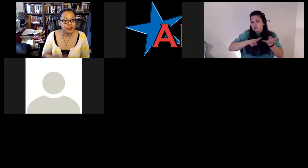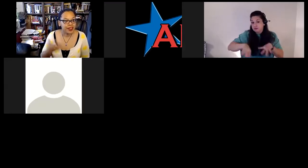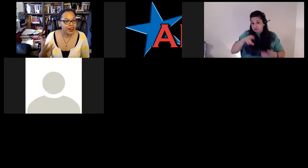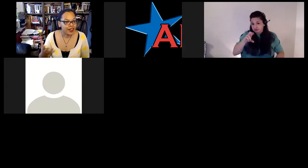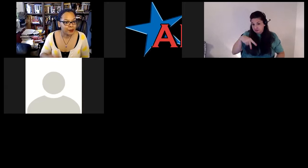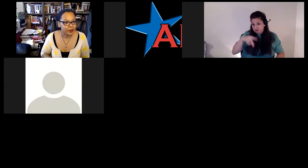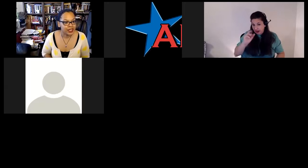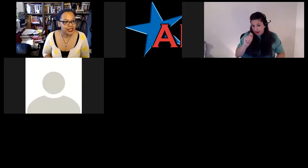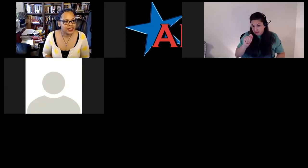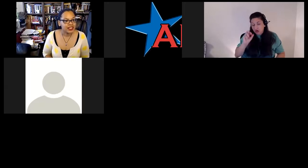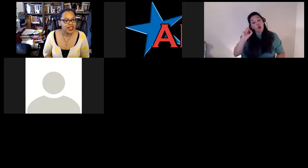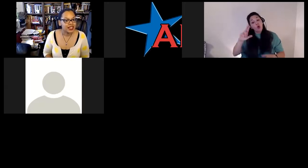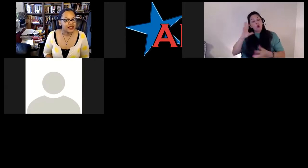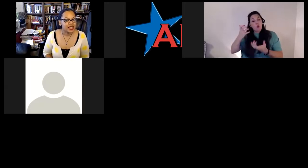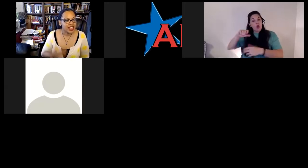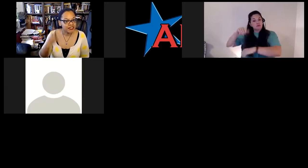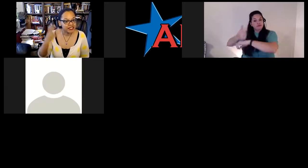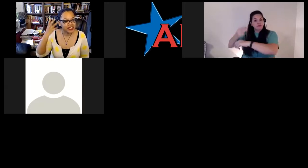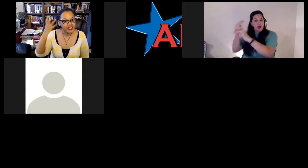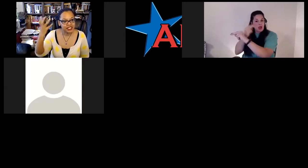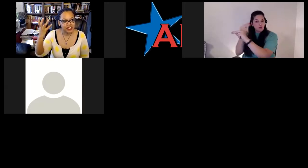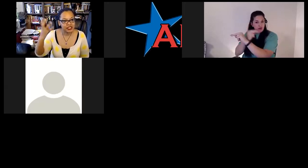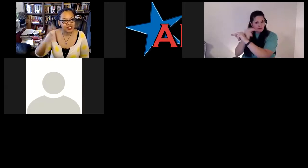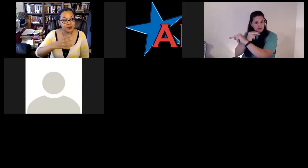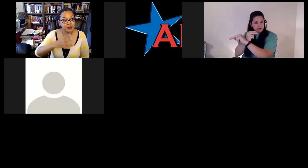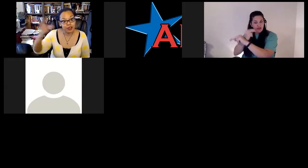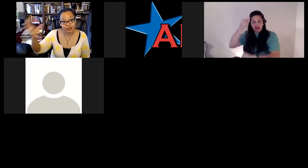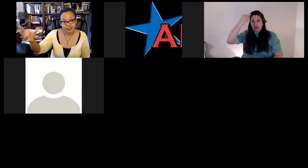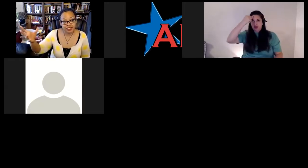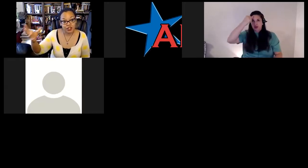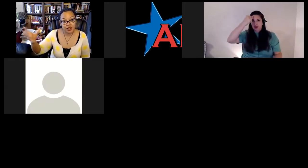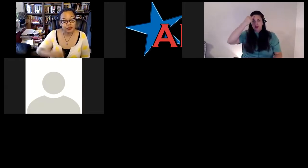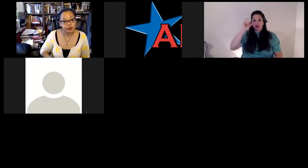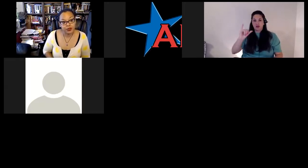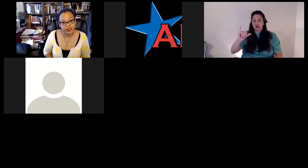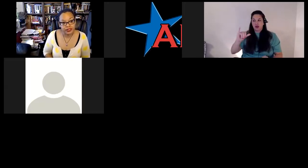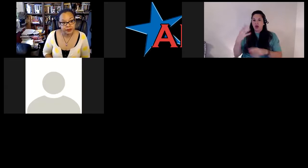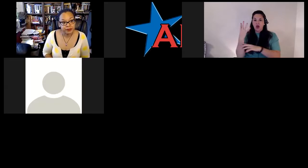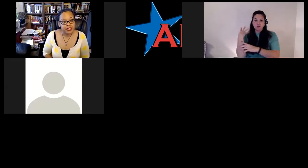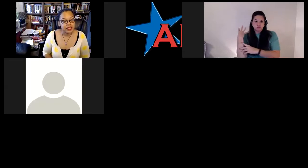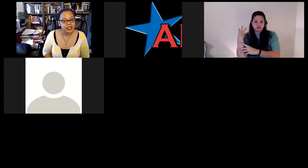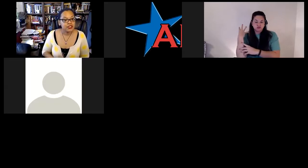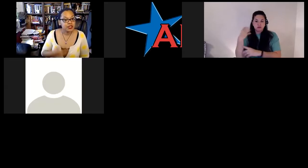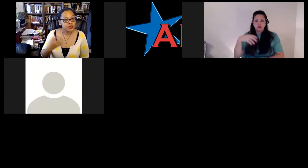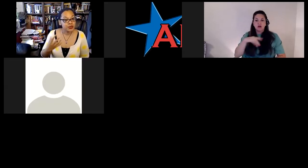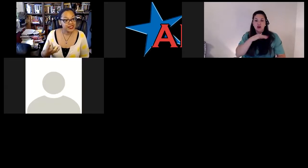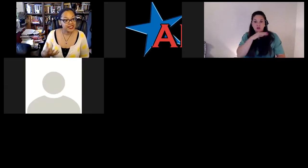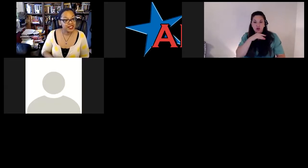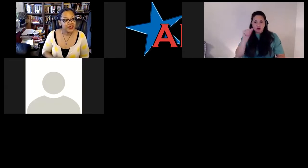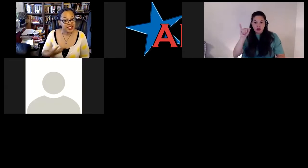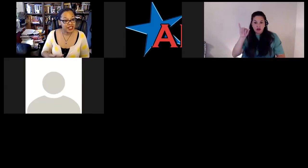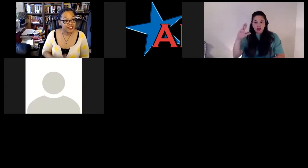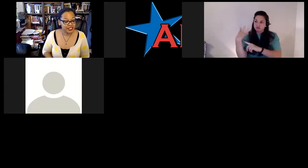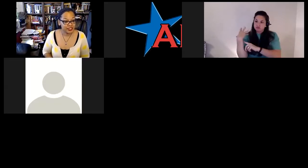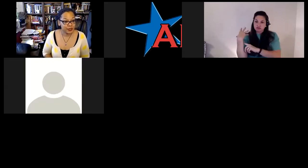build a highway, that they have to consider the runoff of exhaust and pollutants. And so they'll create this thing